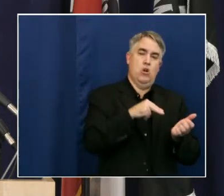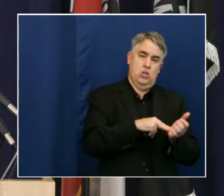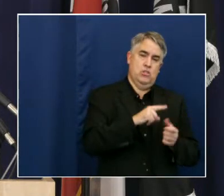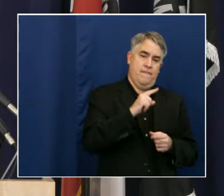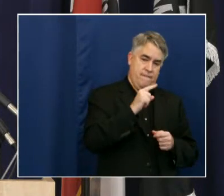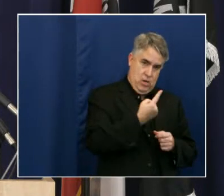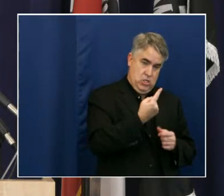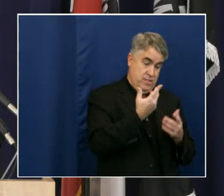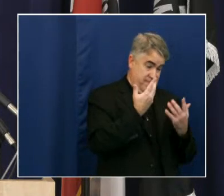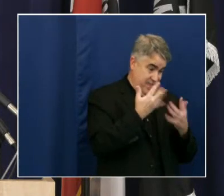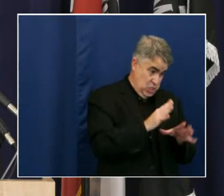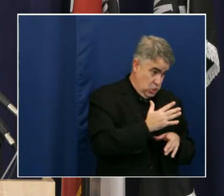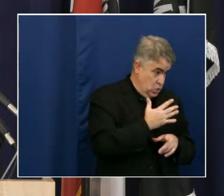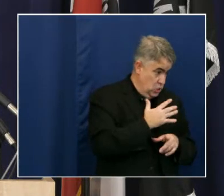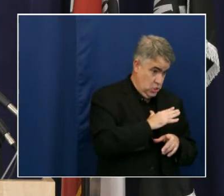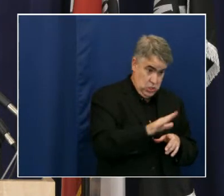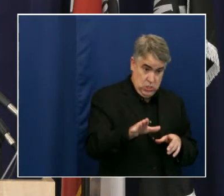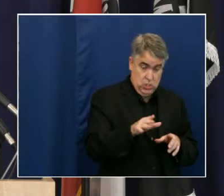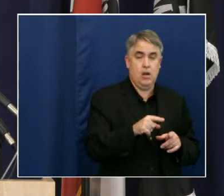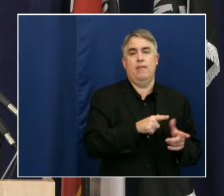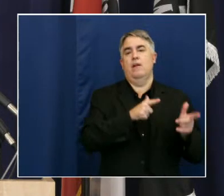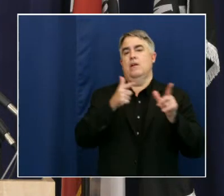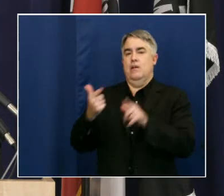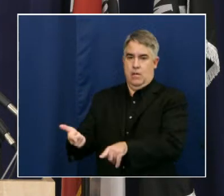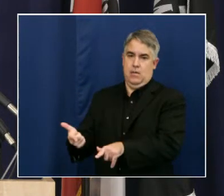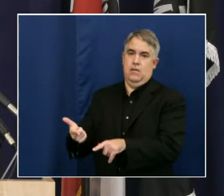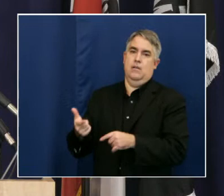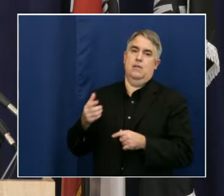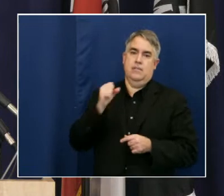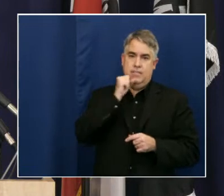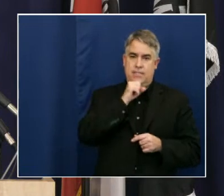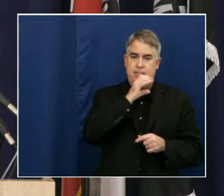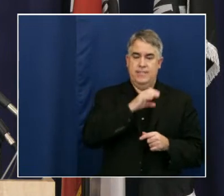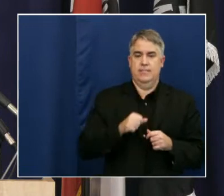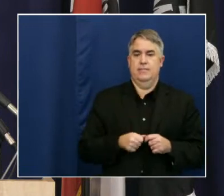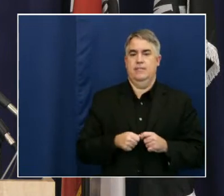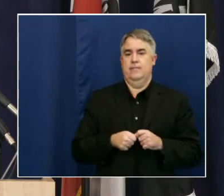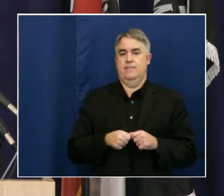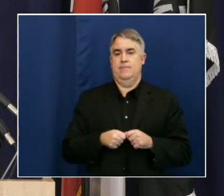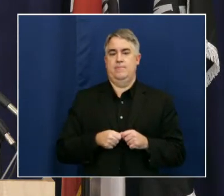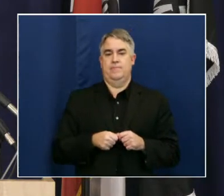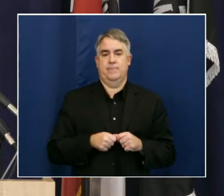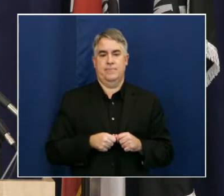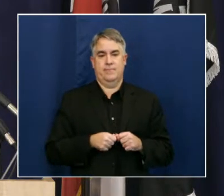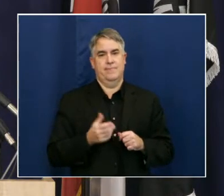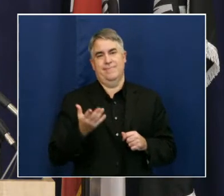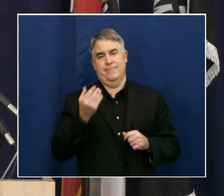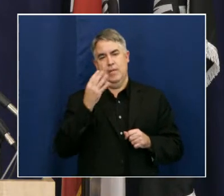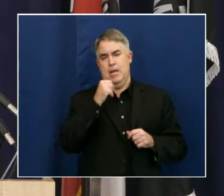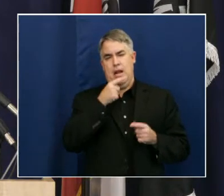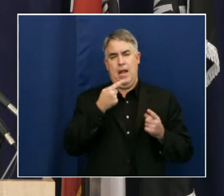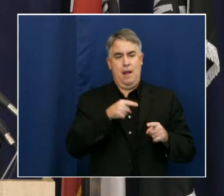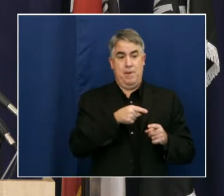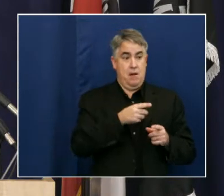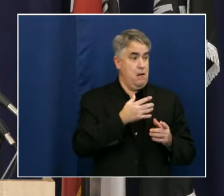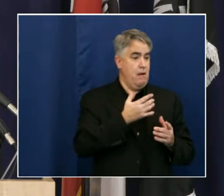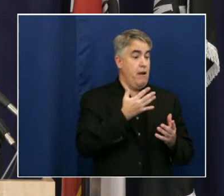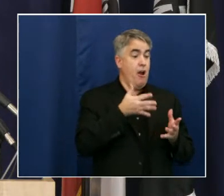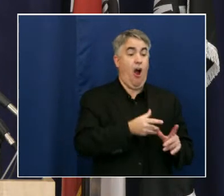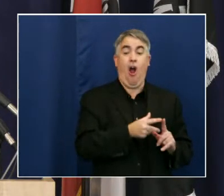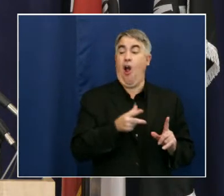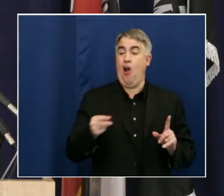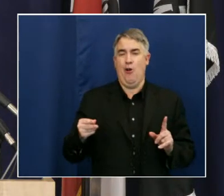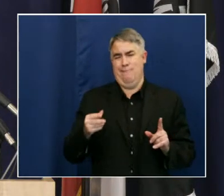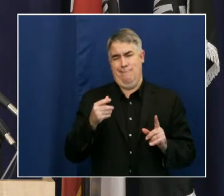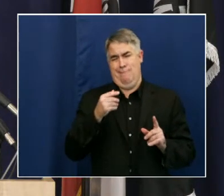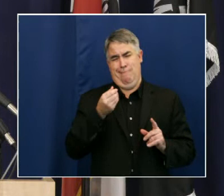address that. So that doesn't really come up that often, to be honest with you, although they perhaps make headlines when they